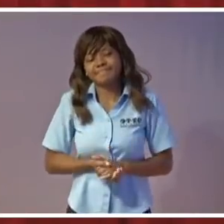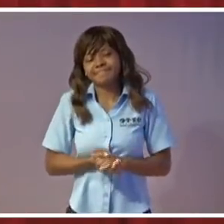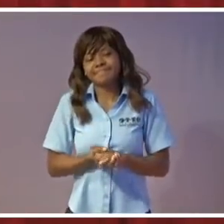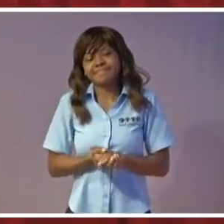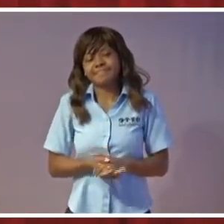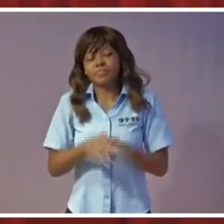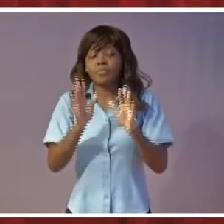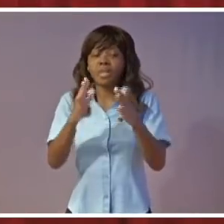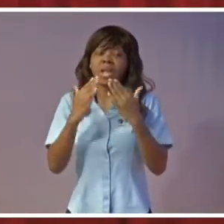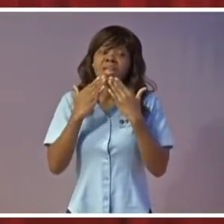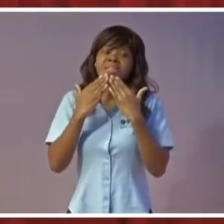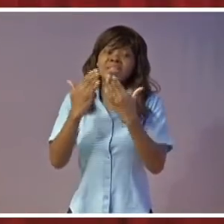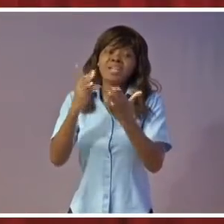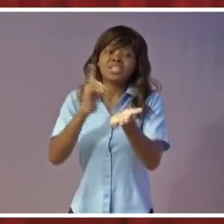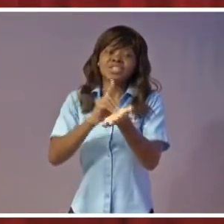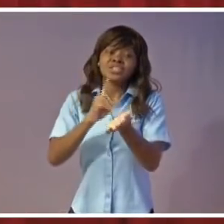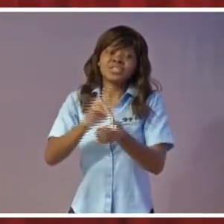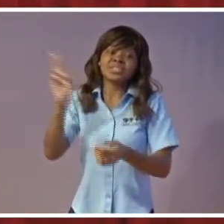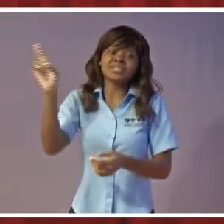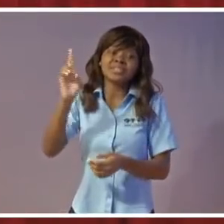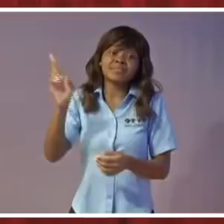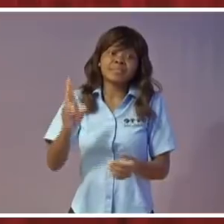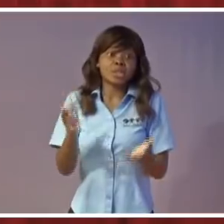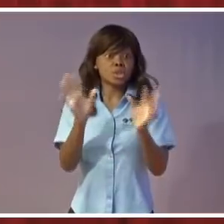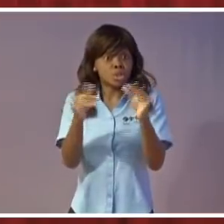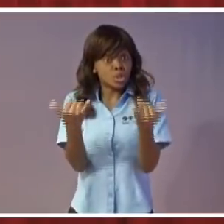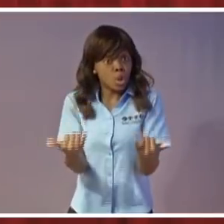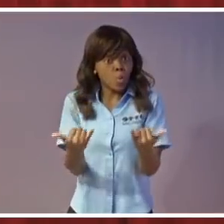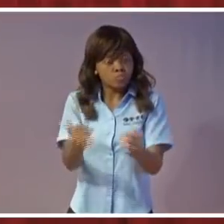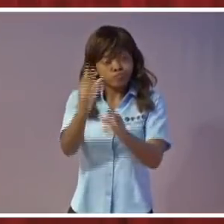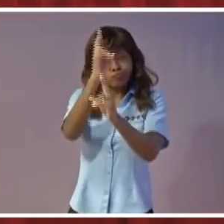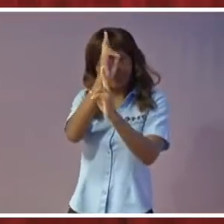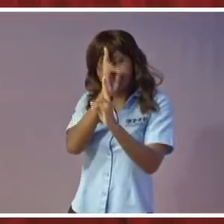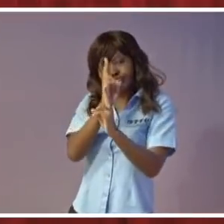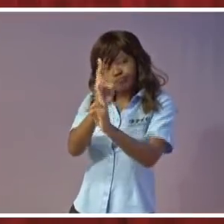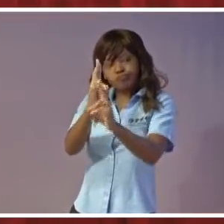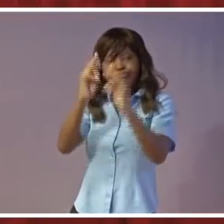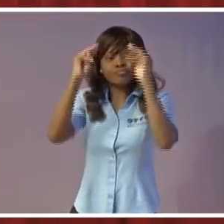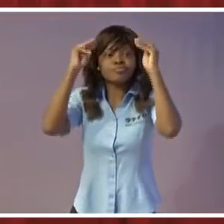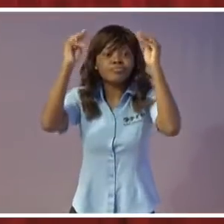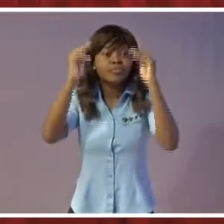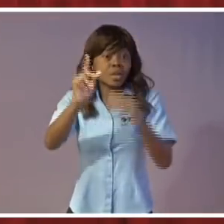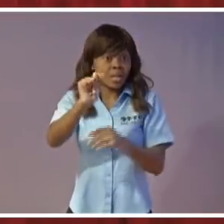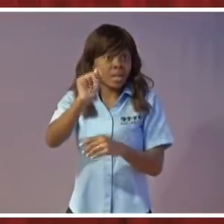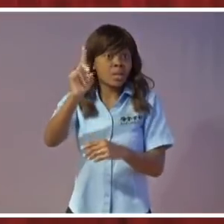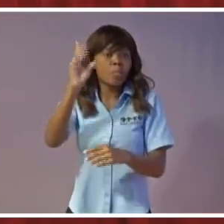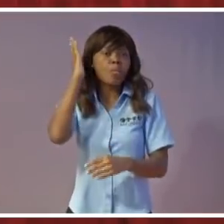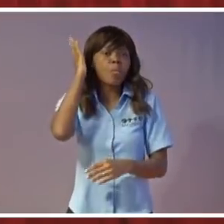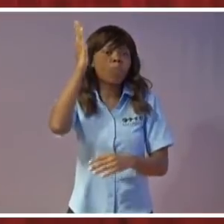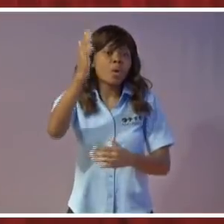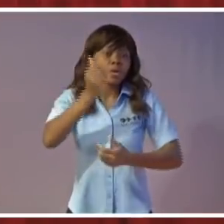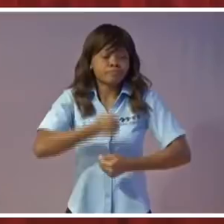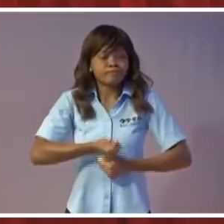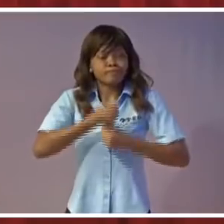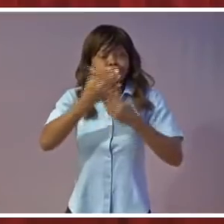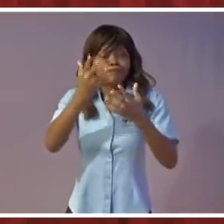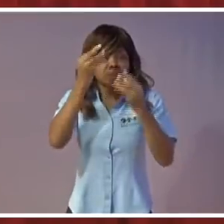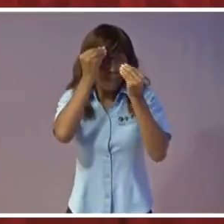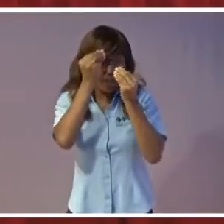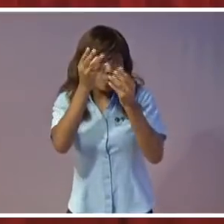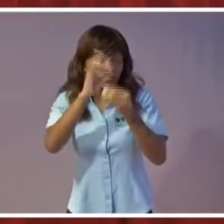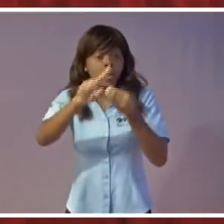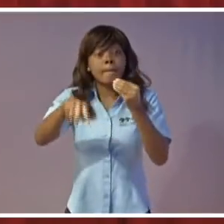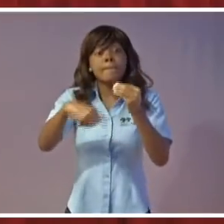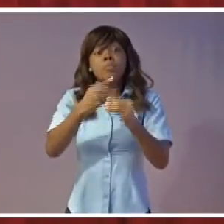Honourable Terence Jansen will now present the latest vaccination figures and provide an update on key developments regarding the national